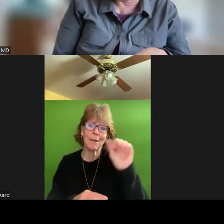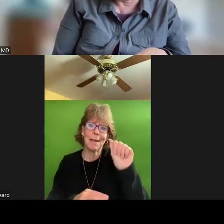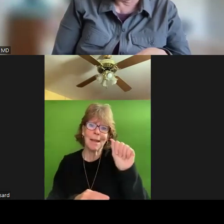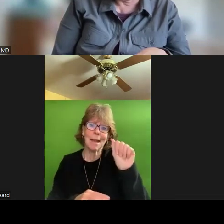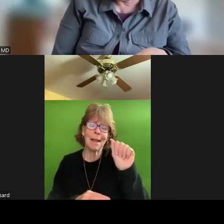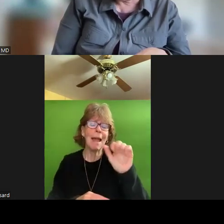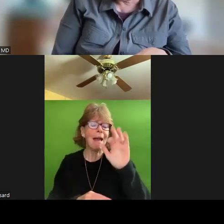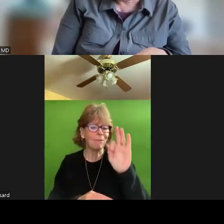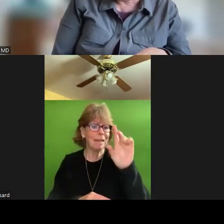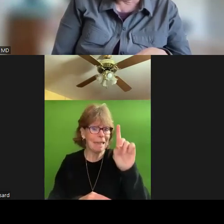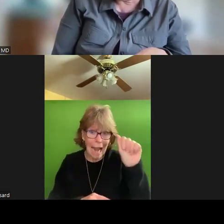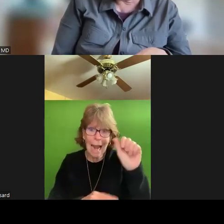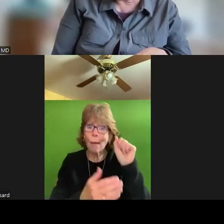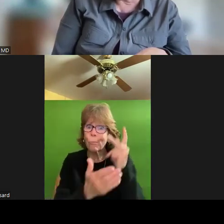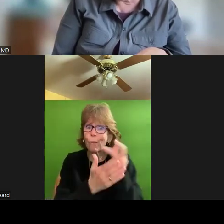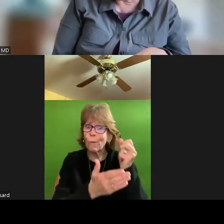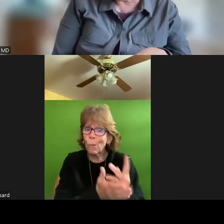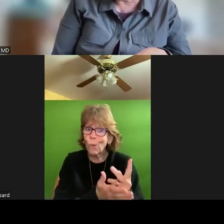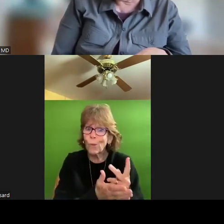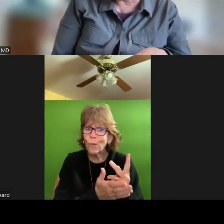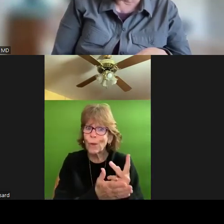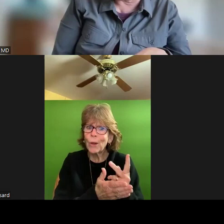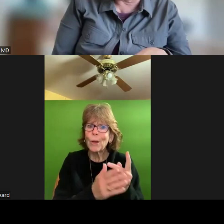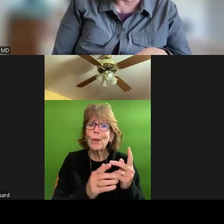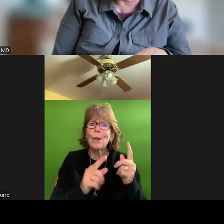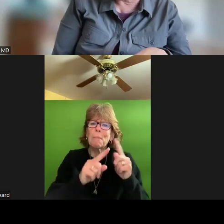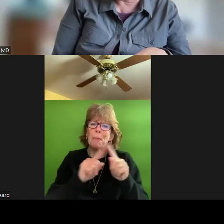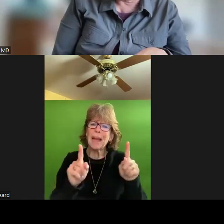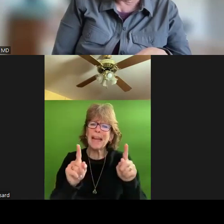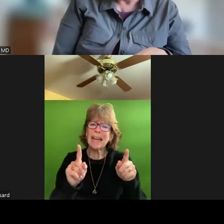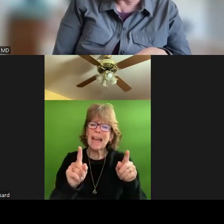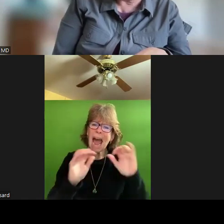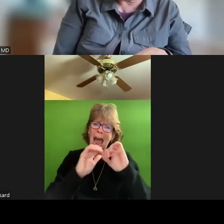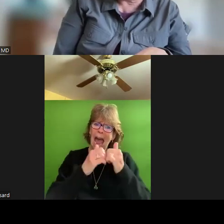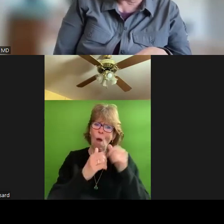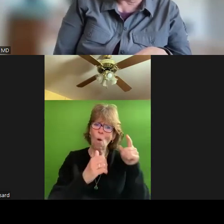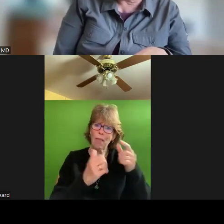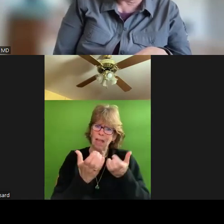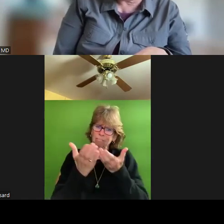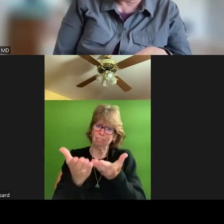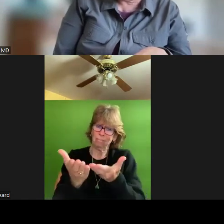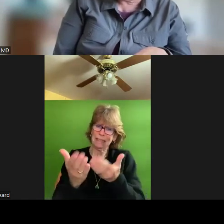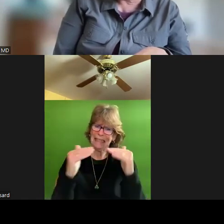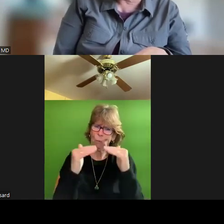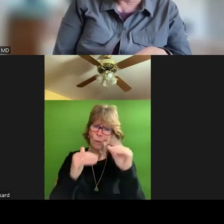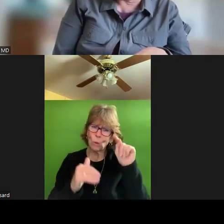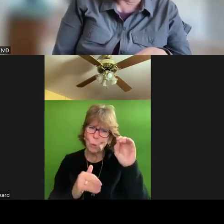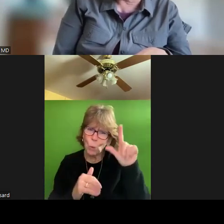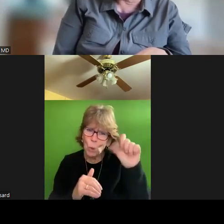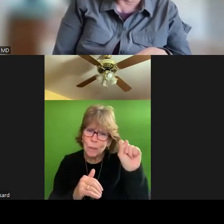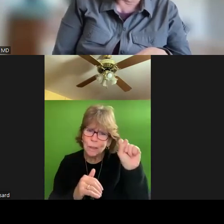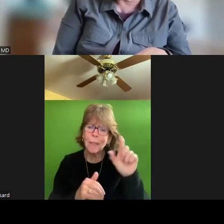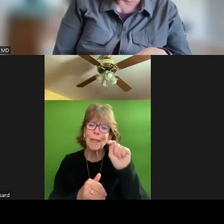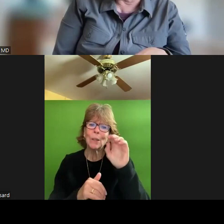them, but it does talk about them as tools for audition, and explains